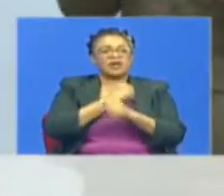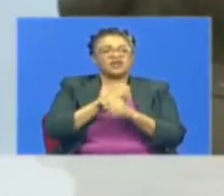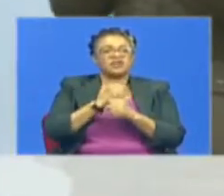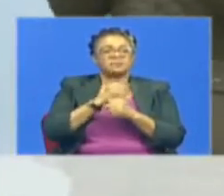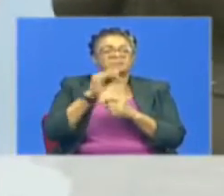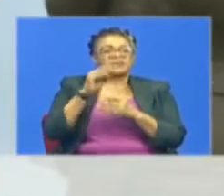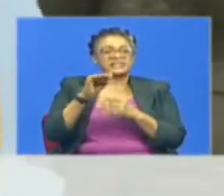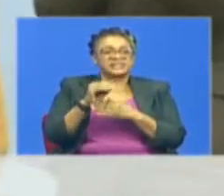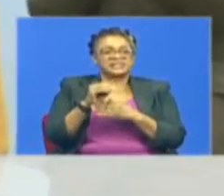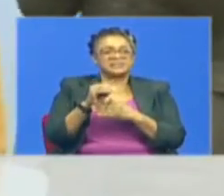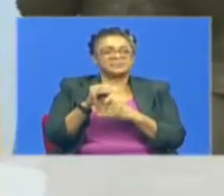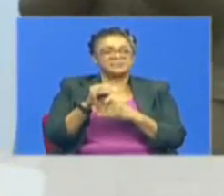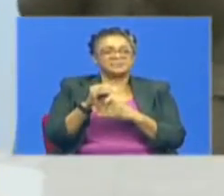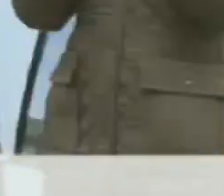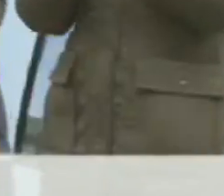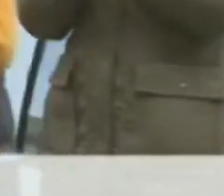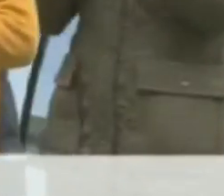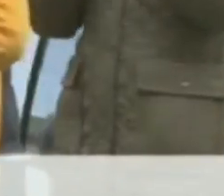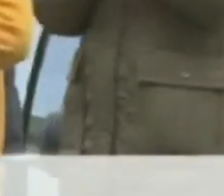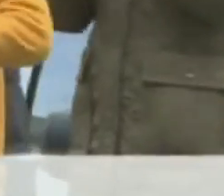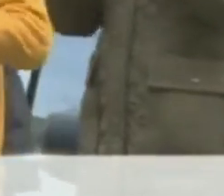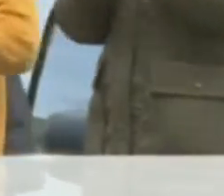present.